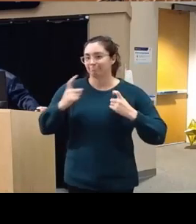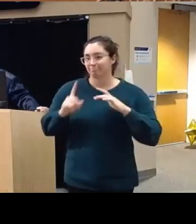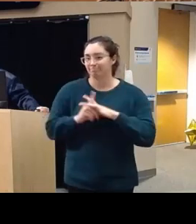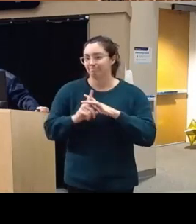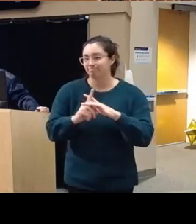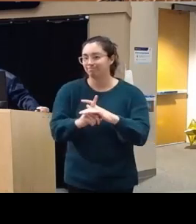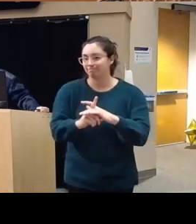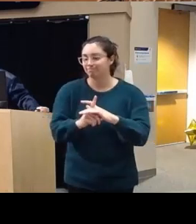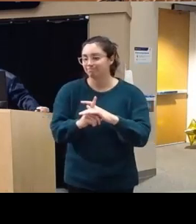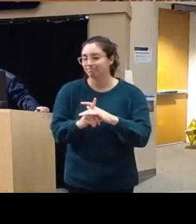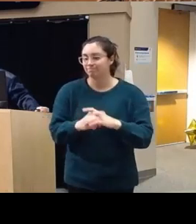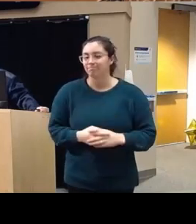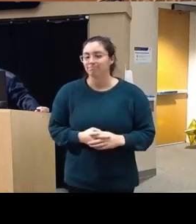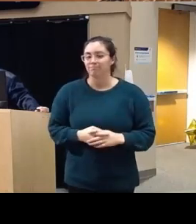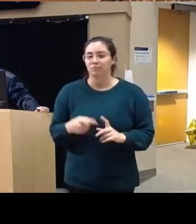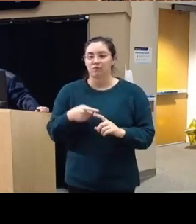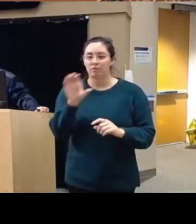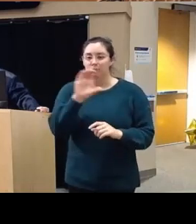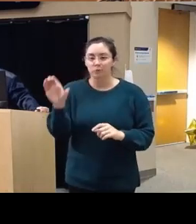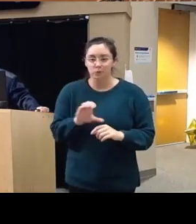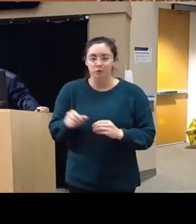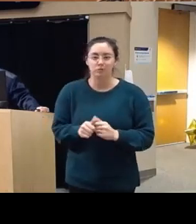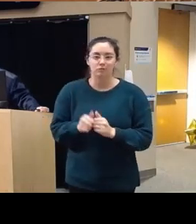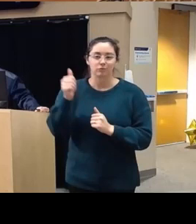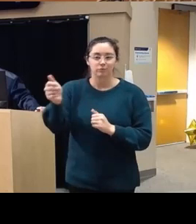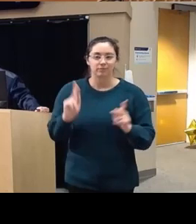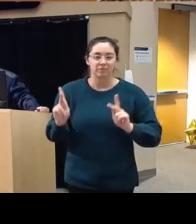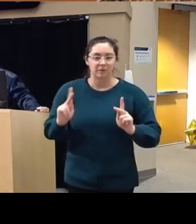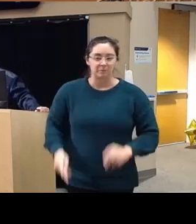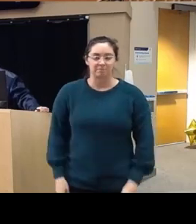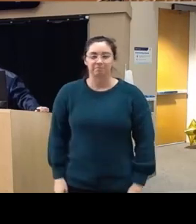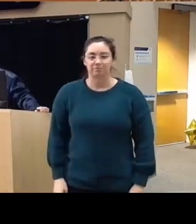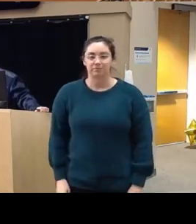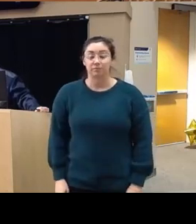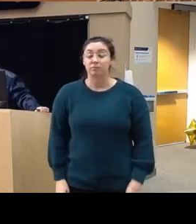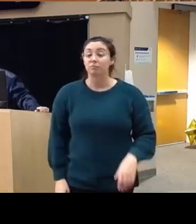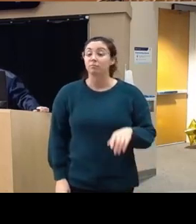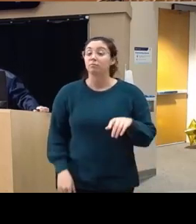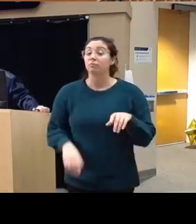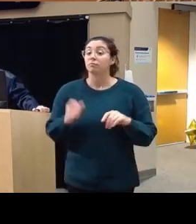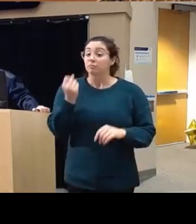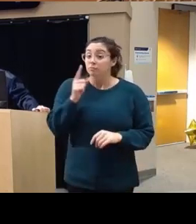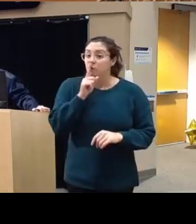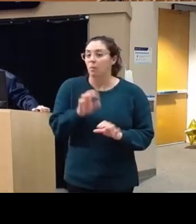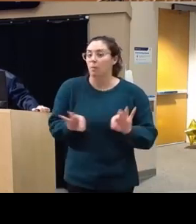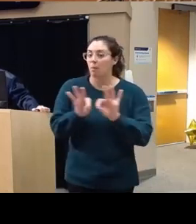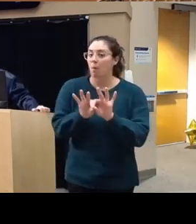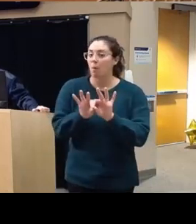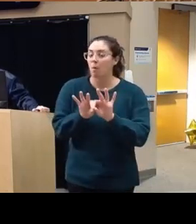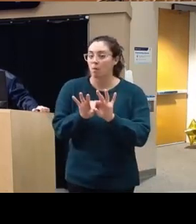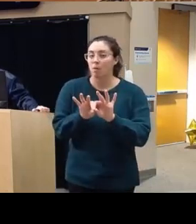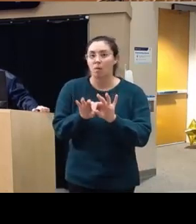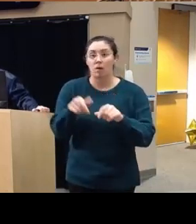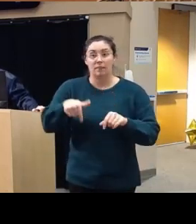in from our virtual remote attendees. Also, it's very important for this and